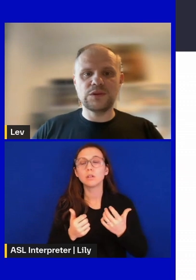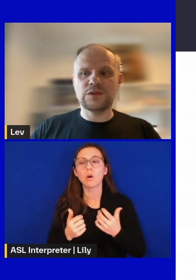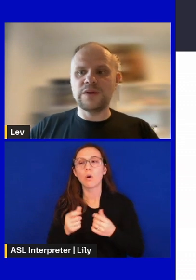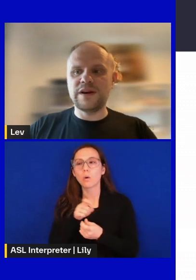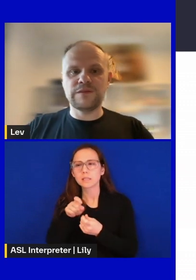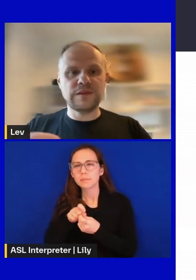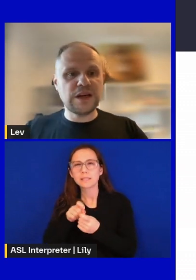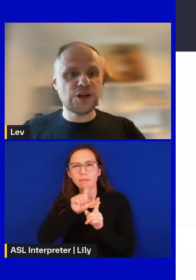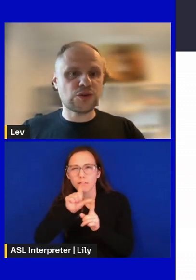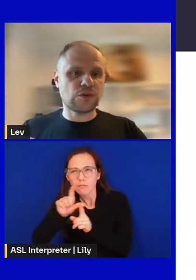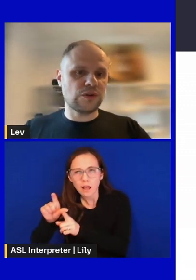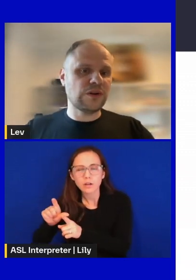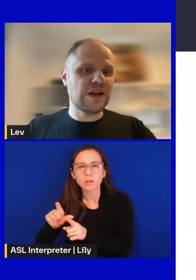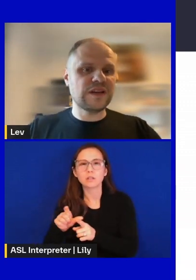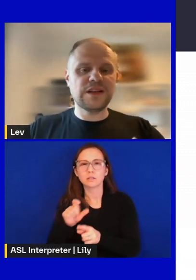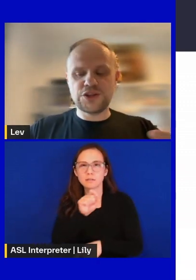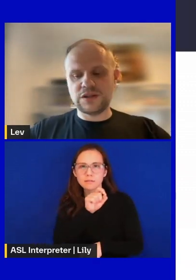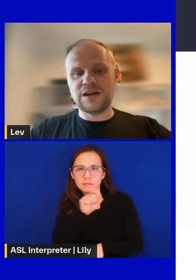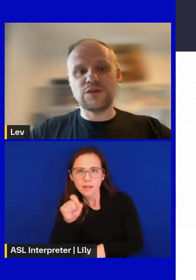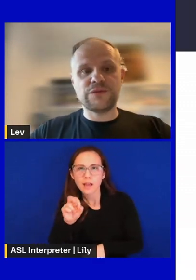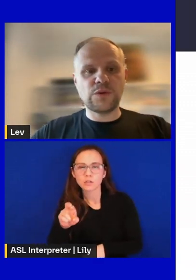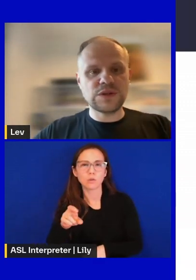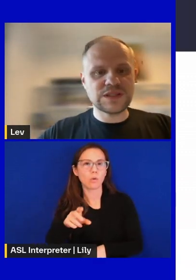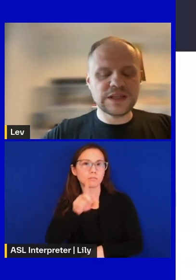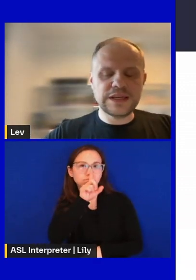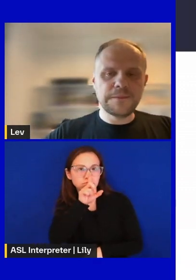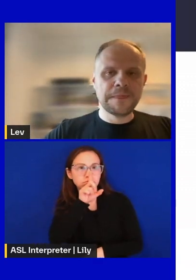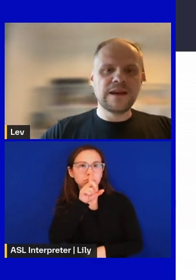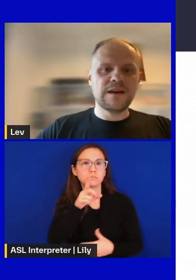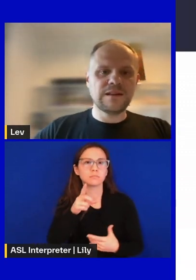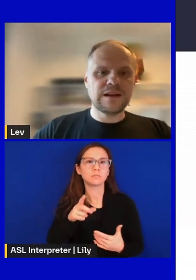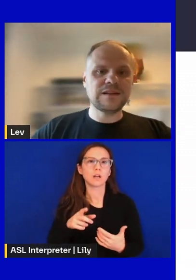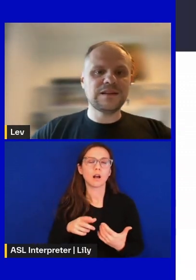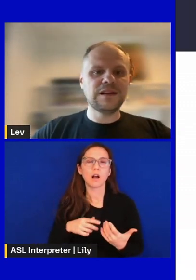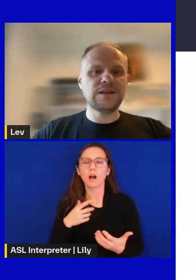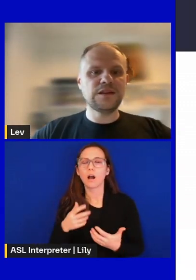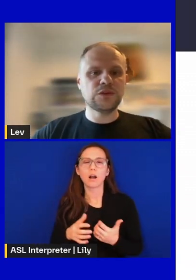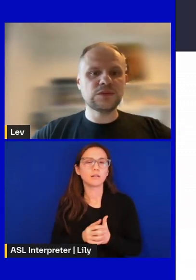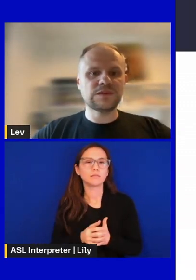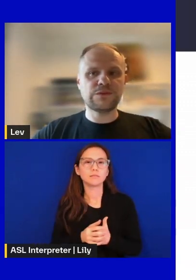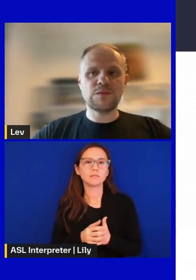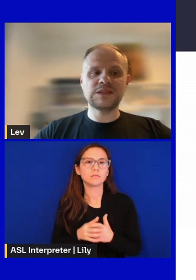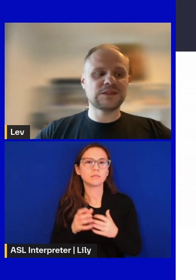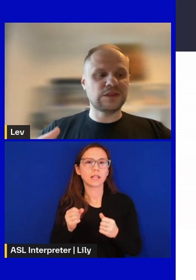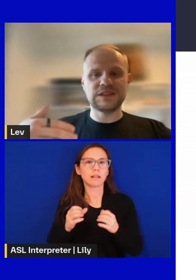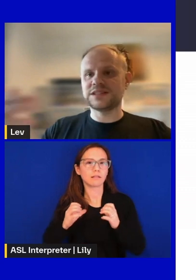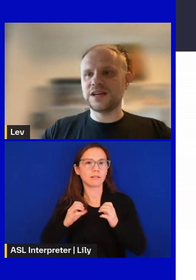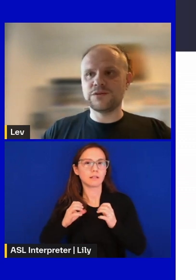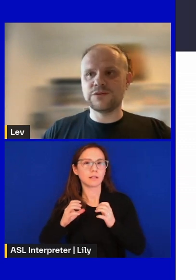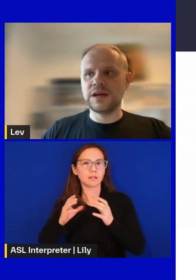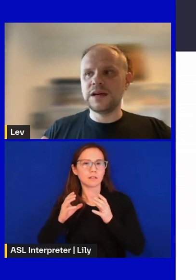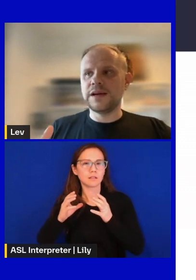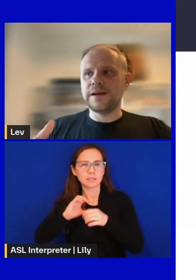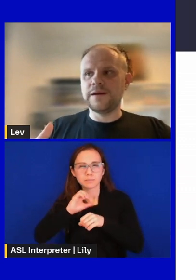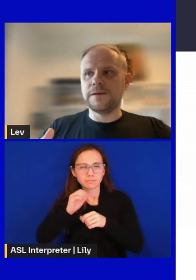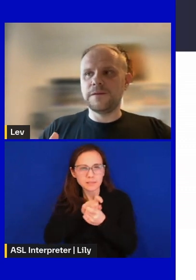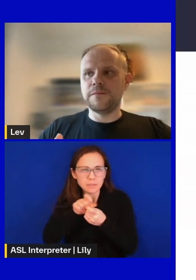I want to have dash or not having dash, and kind of force the candidate into formats. So this is kind